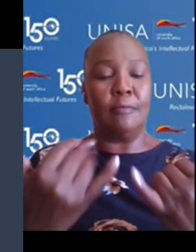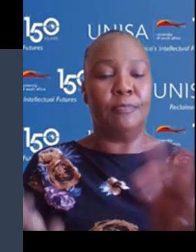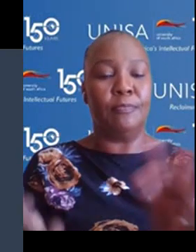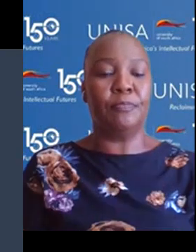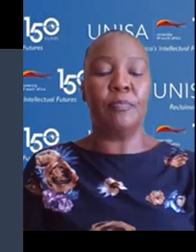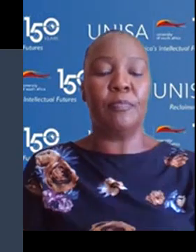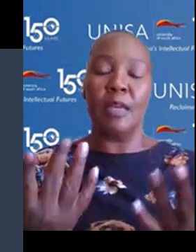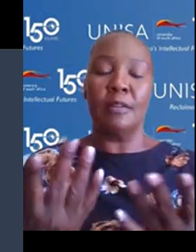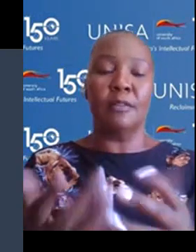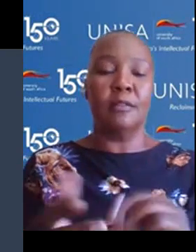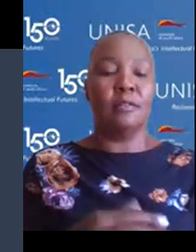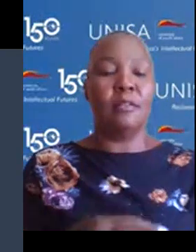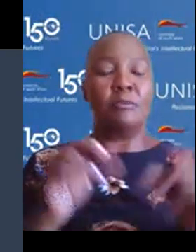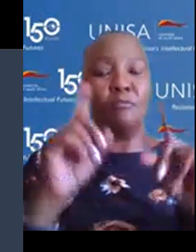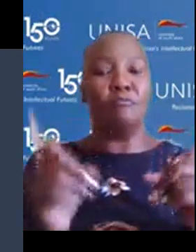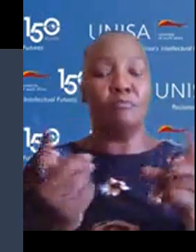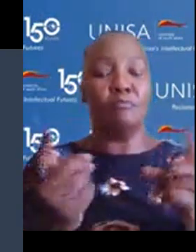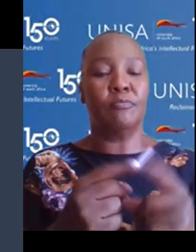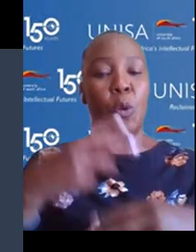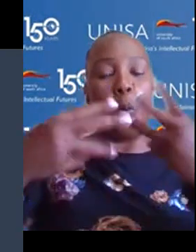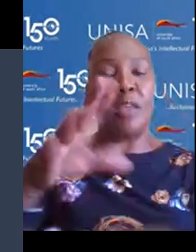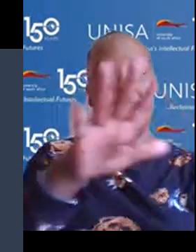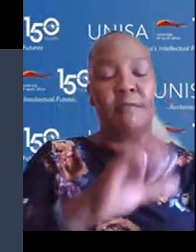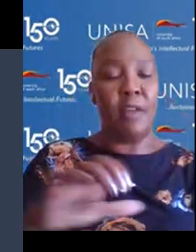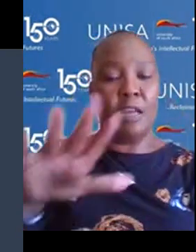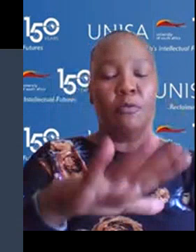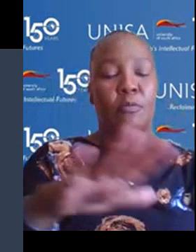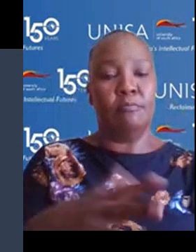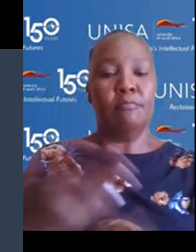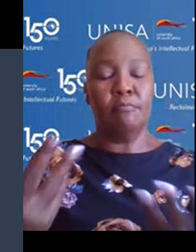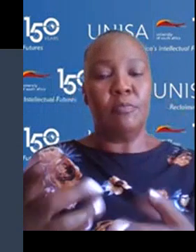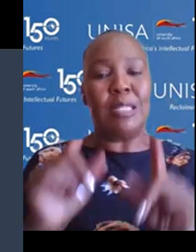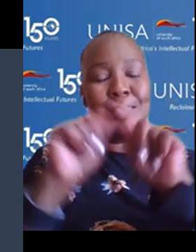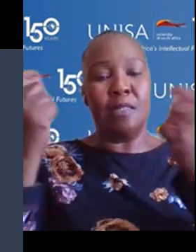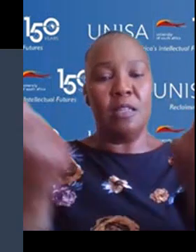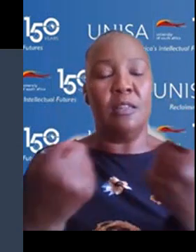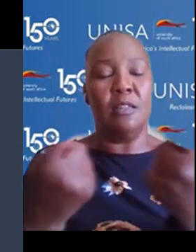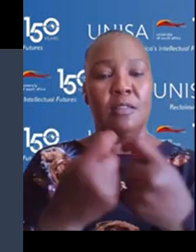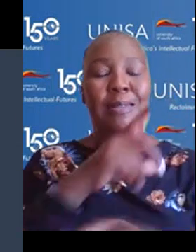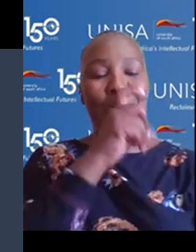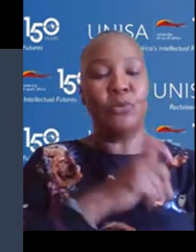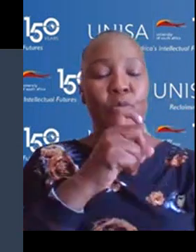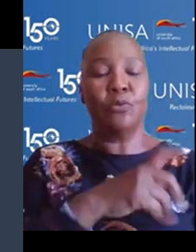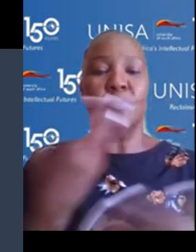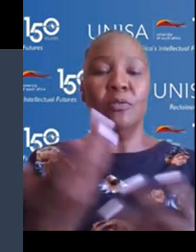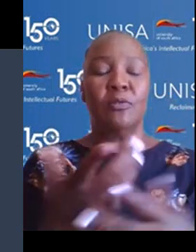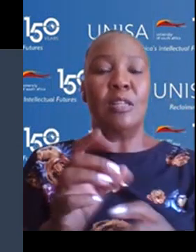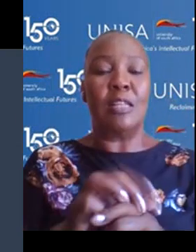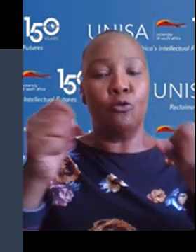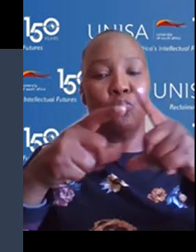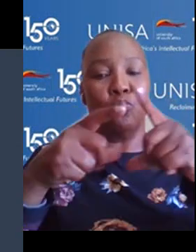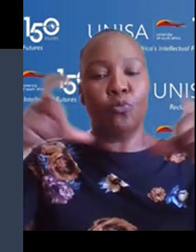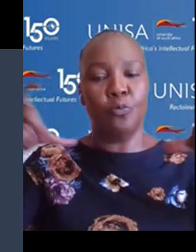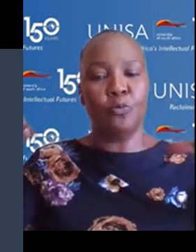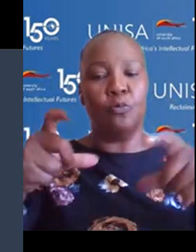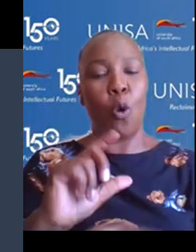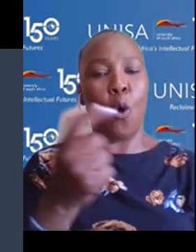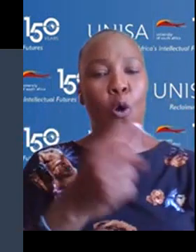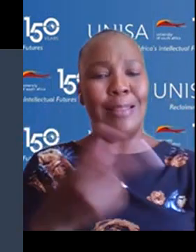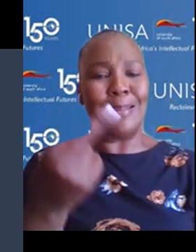And especially when you get to the work environment as well, Teams are being used, like Zoom, all of these features